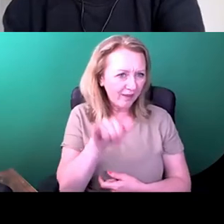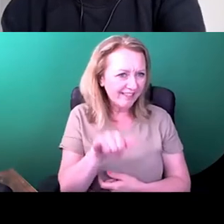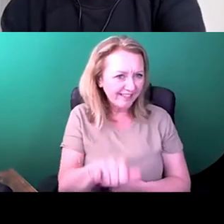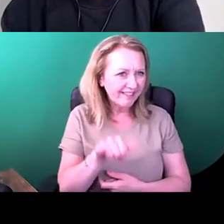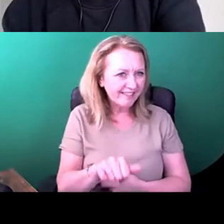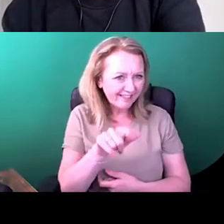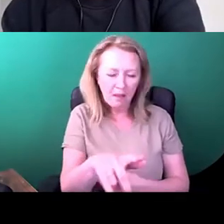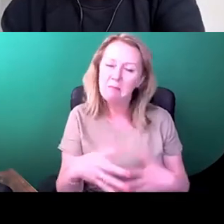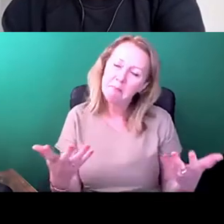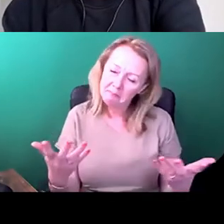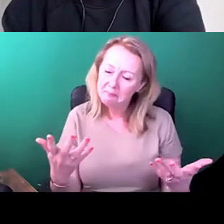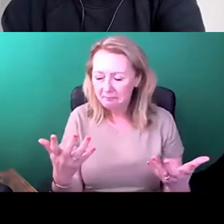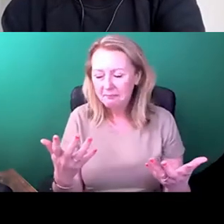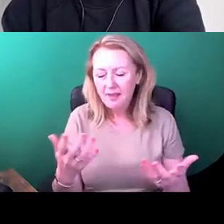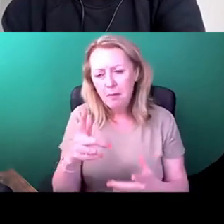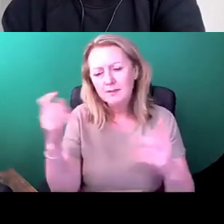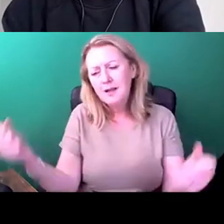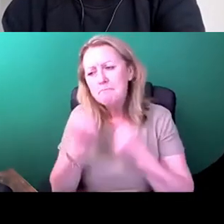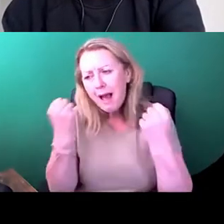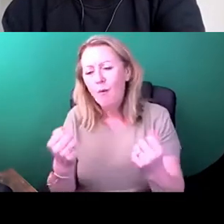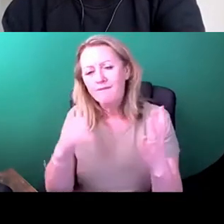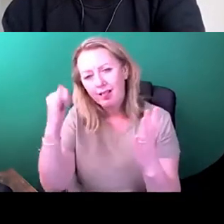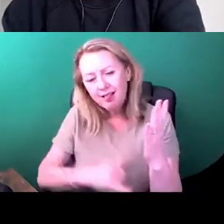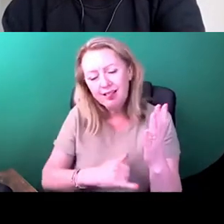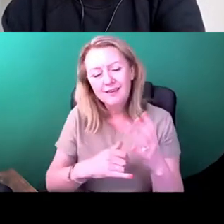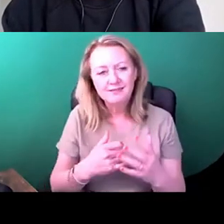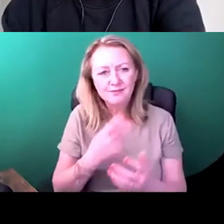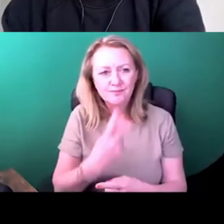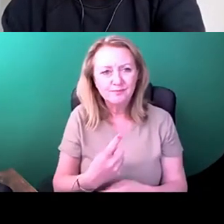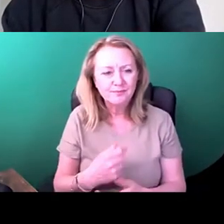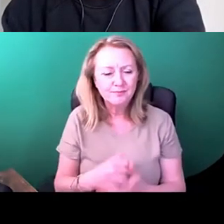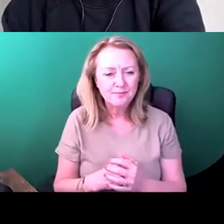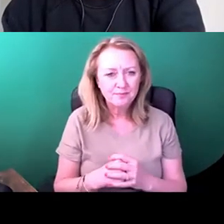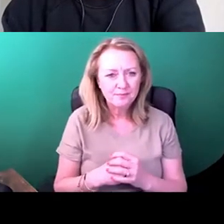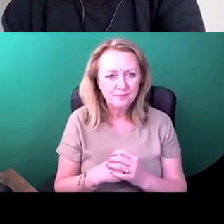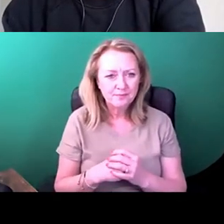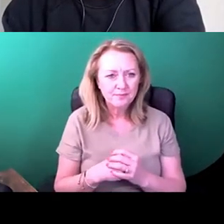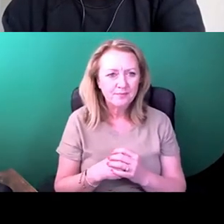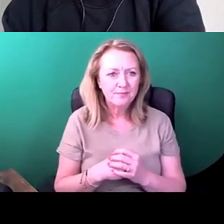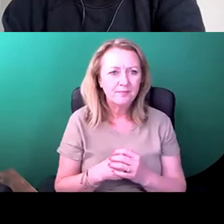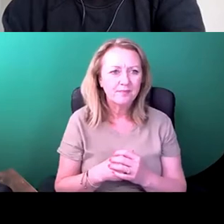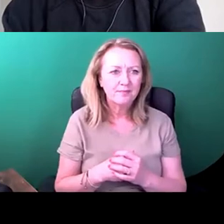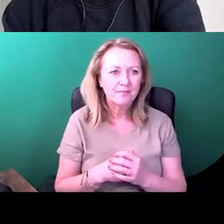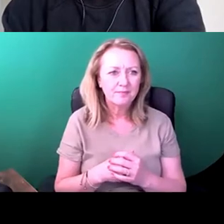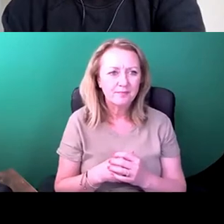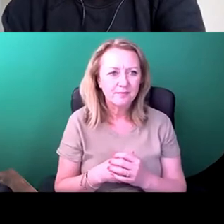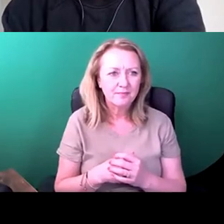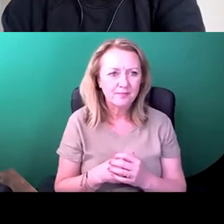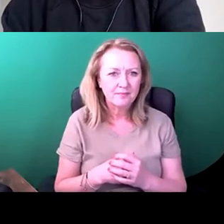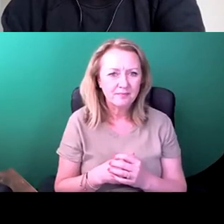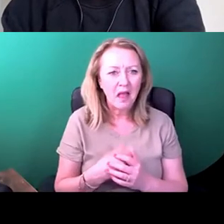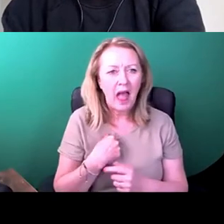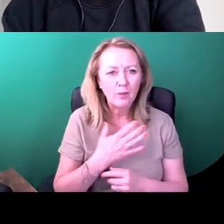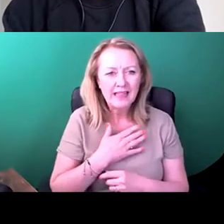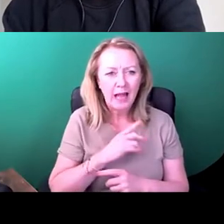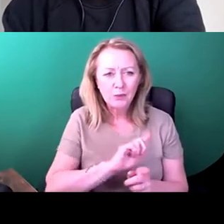really, you know, powerful and yeah. There's a few points that I'd like to come back to